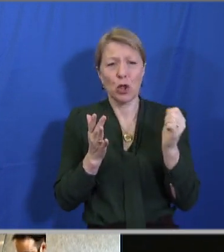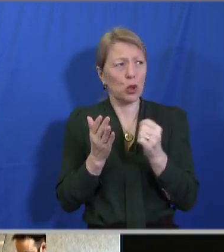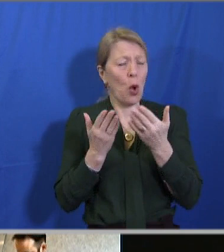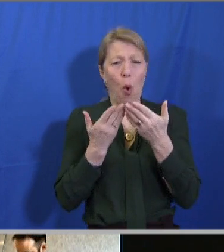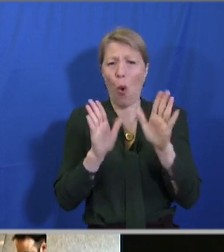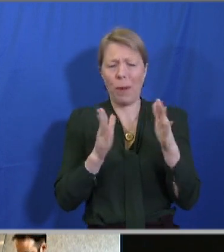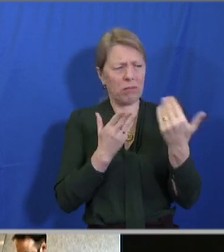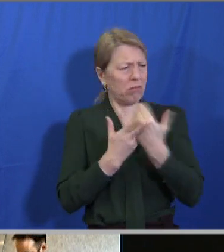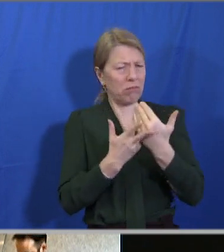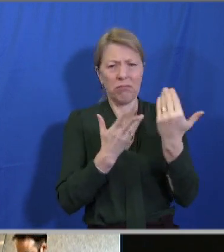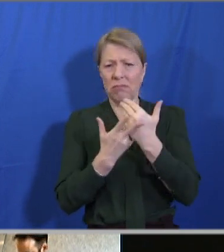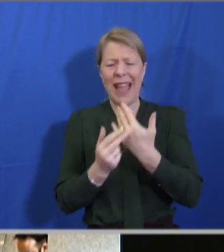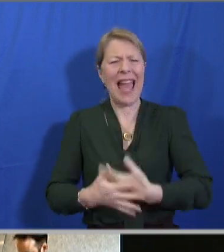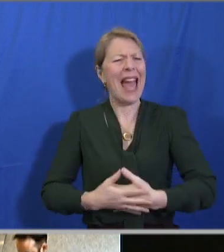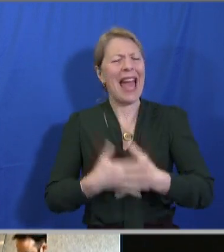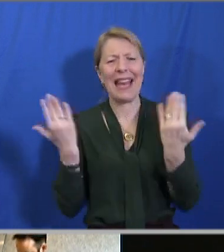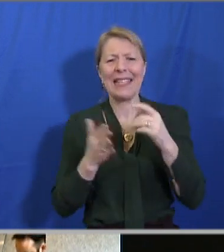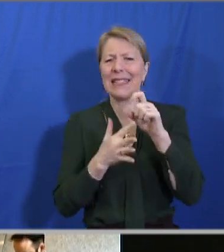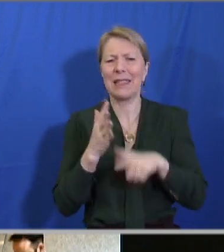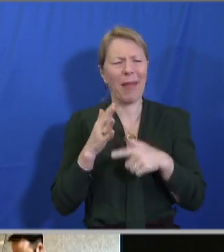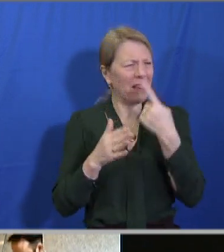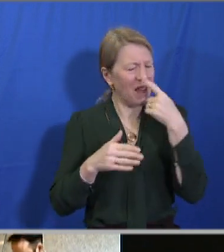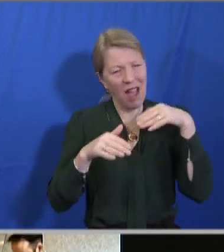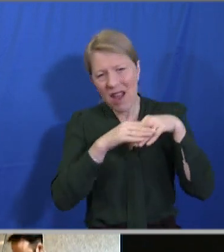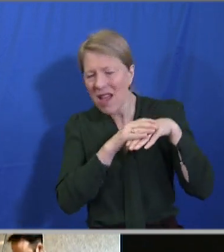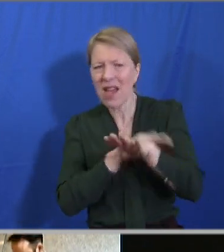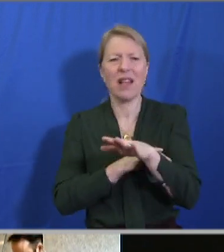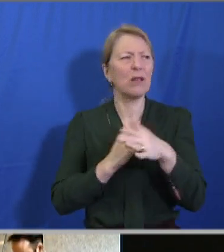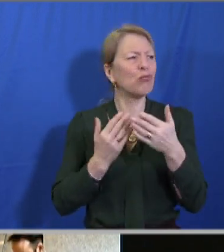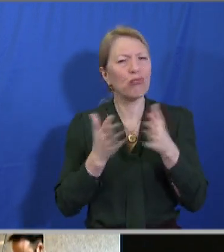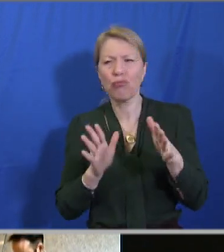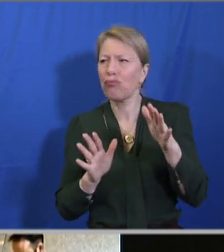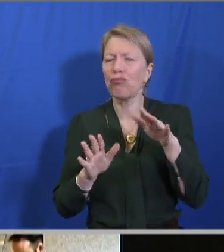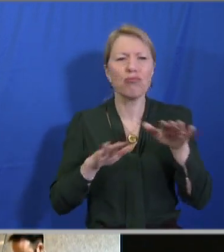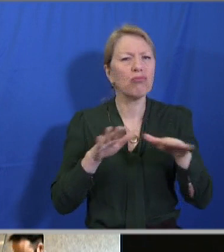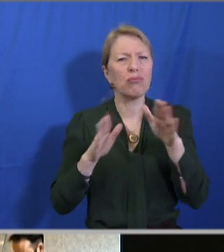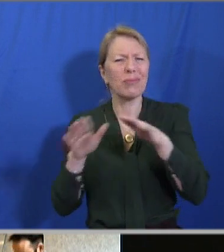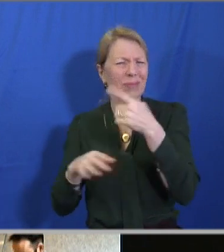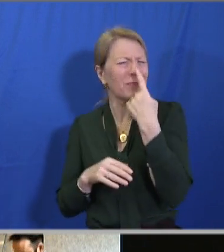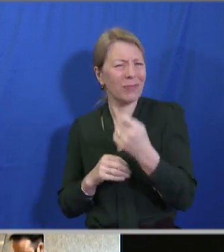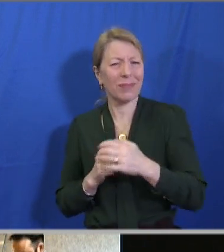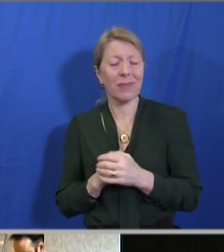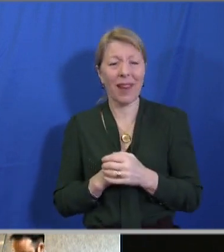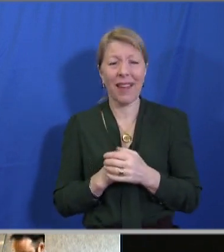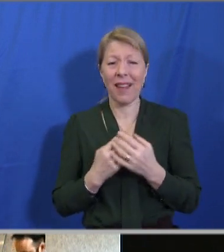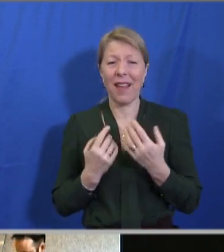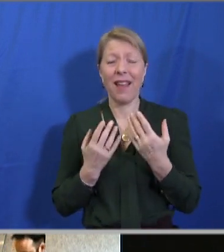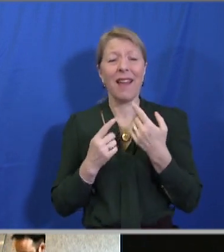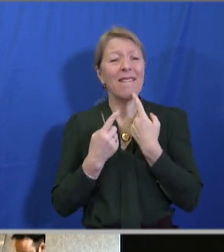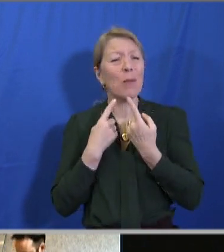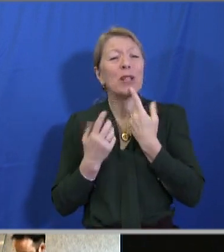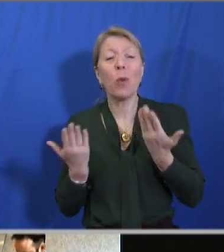All our leaflets and materials are available via the PHA website and can be viewed in larger print or using